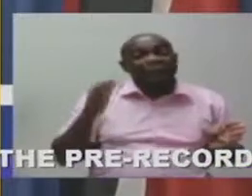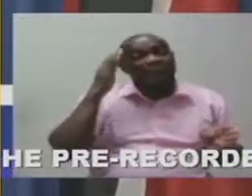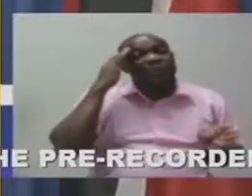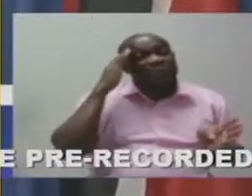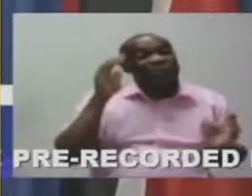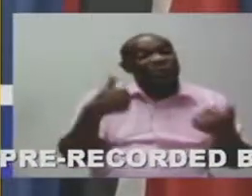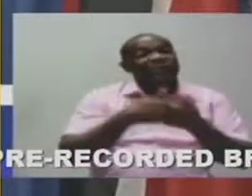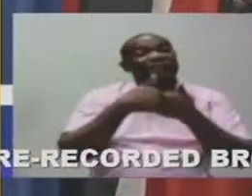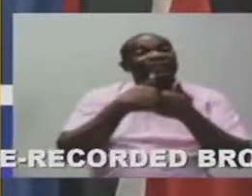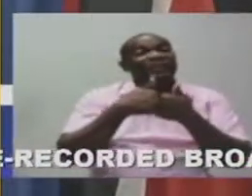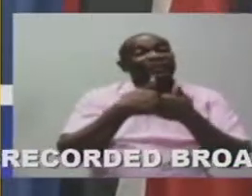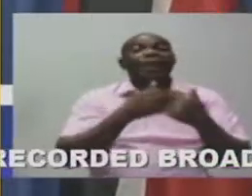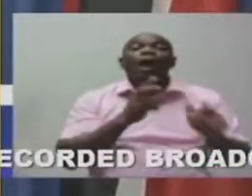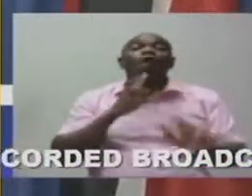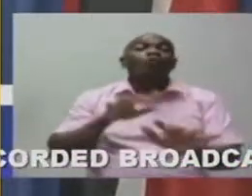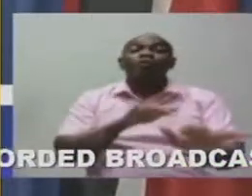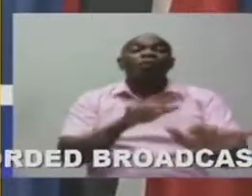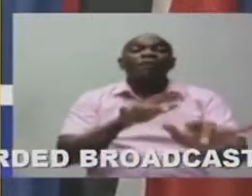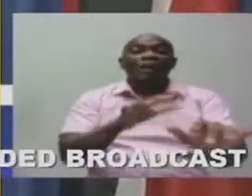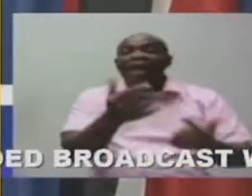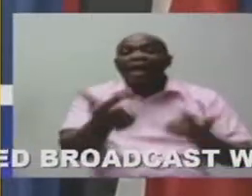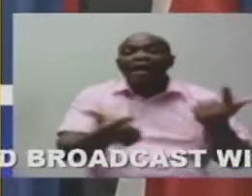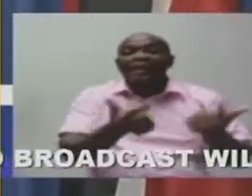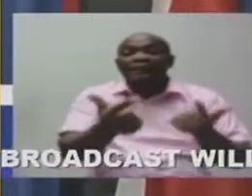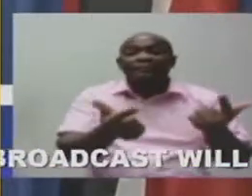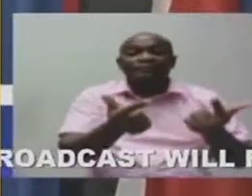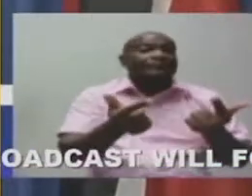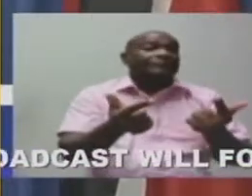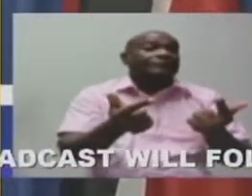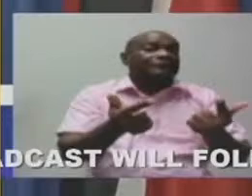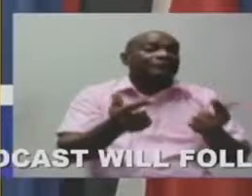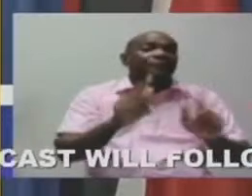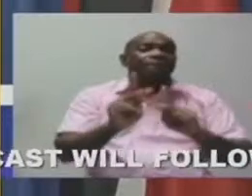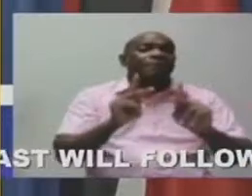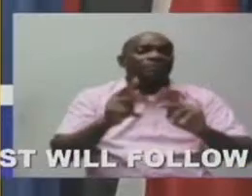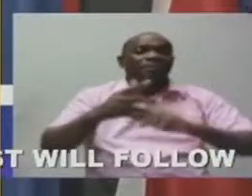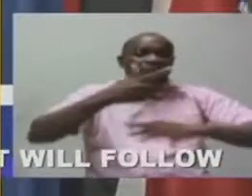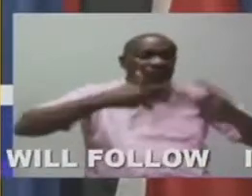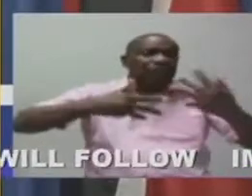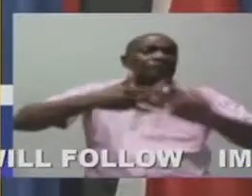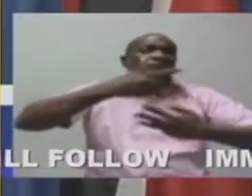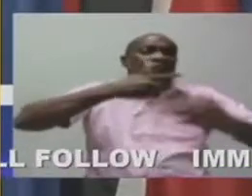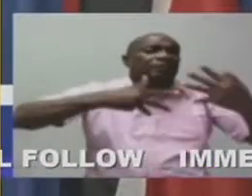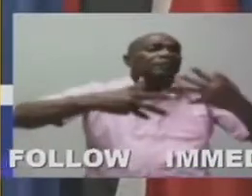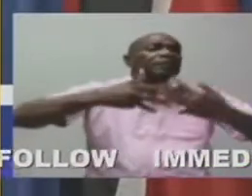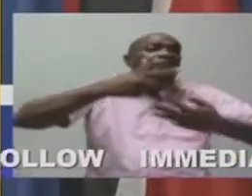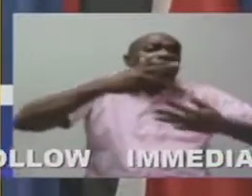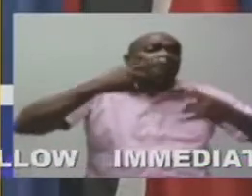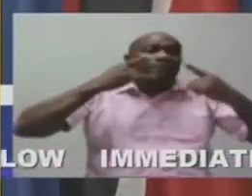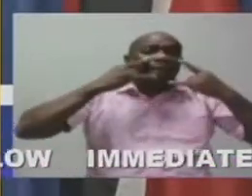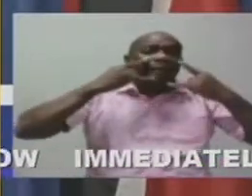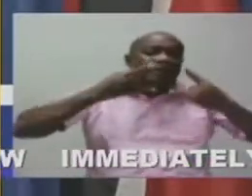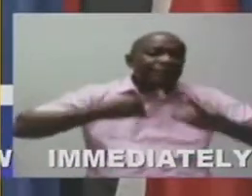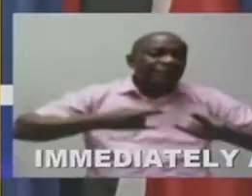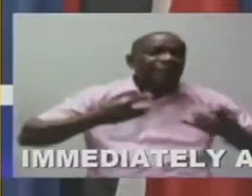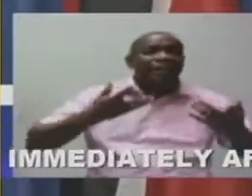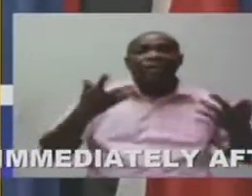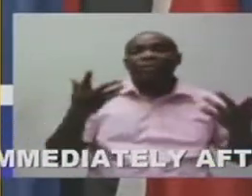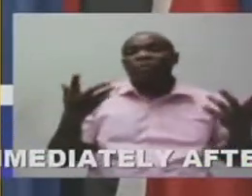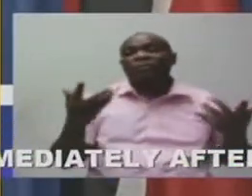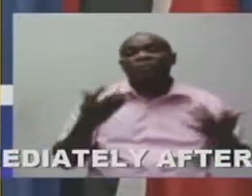river line becomes a place of congregation. And like the mask, like the sanitizing, right? You know,